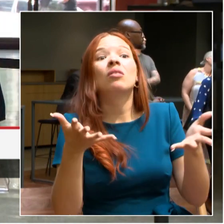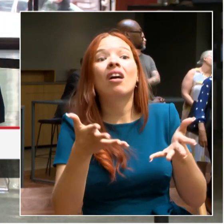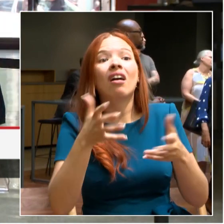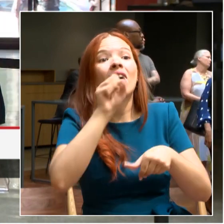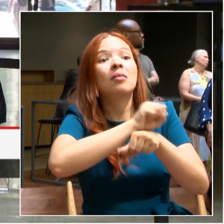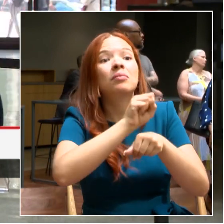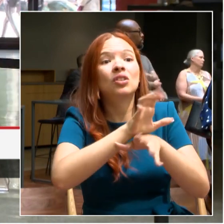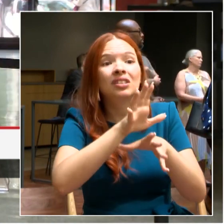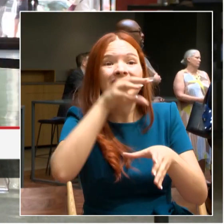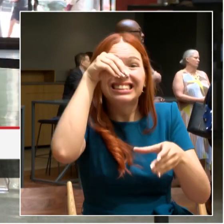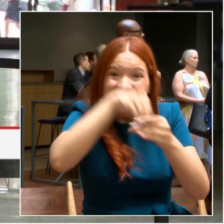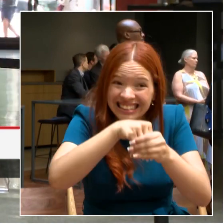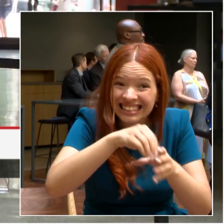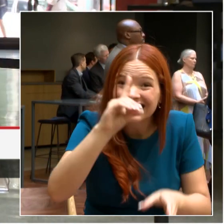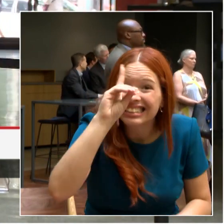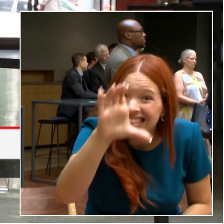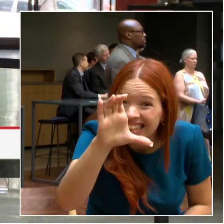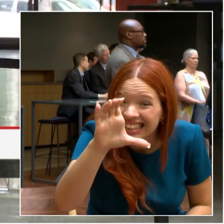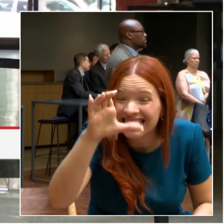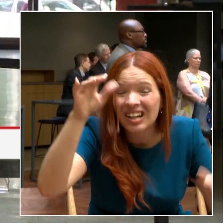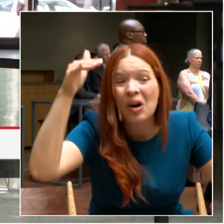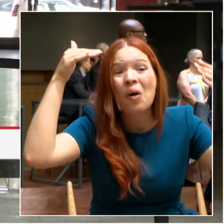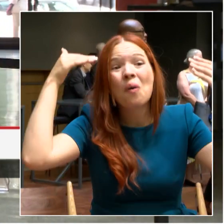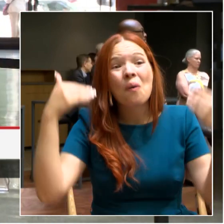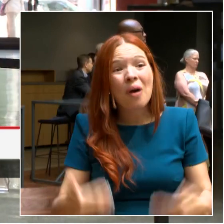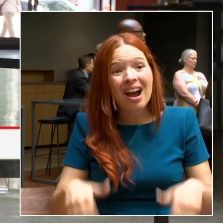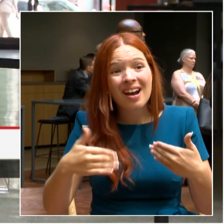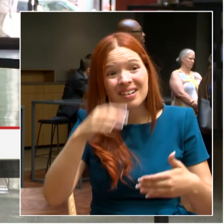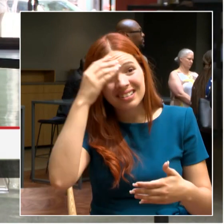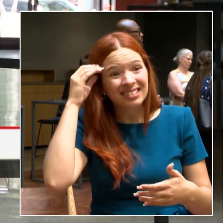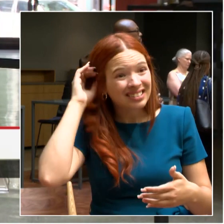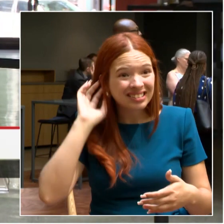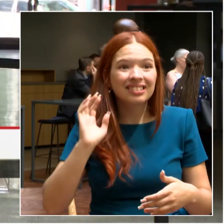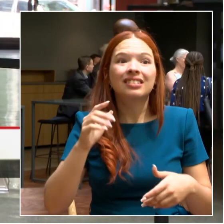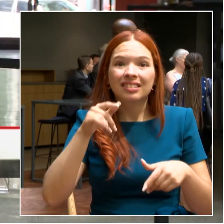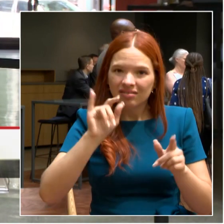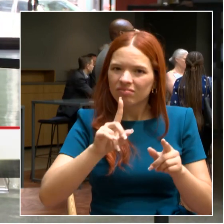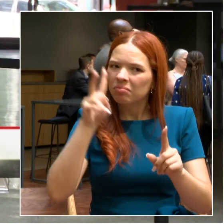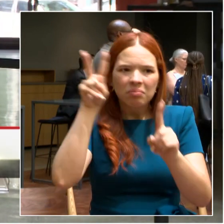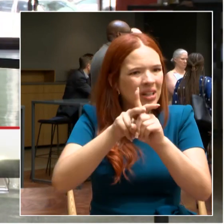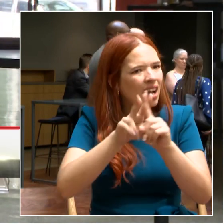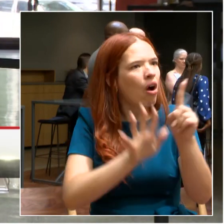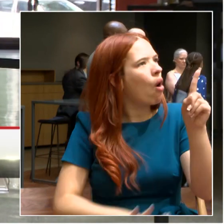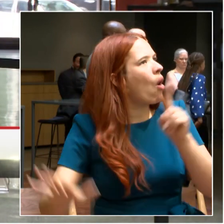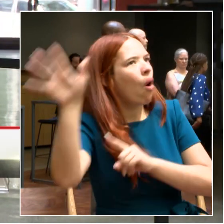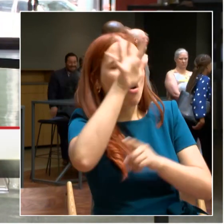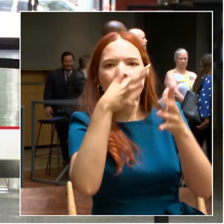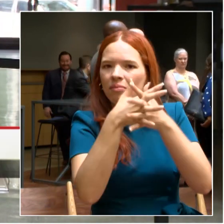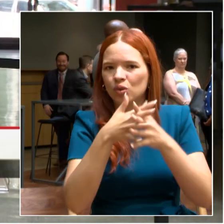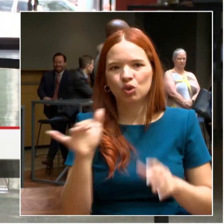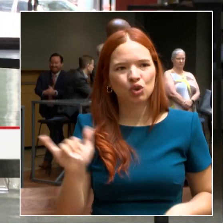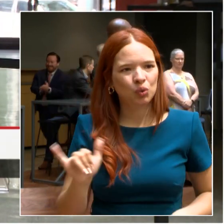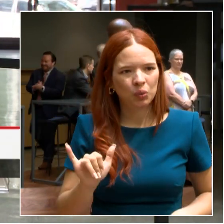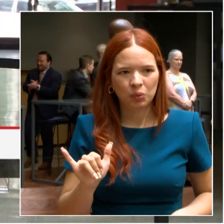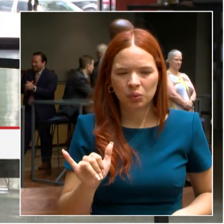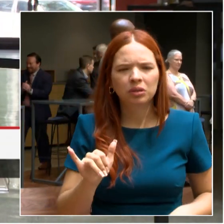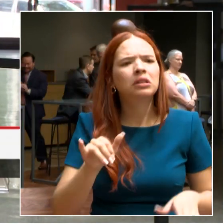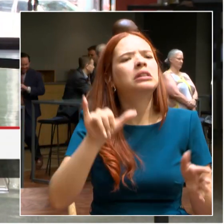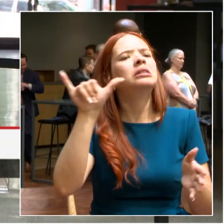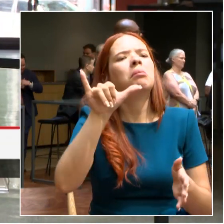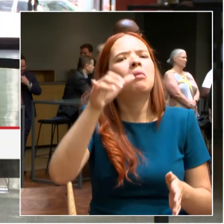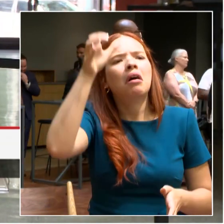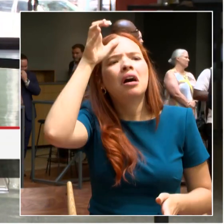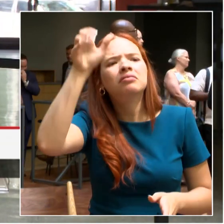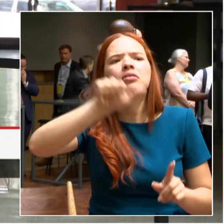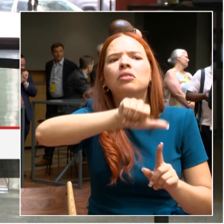country. We've been going through transition like other employers, and navigating that transition has not been